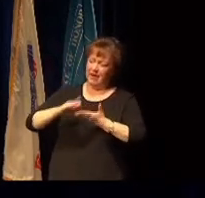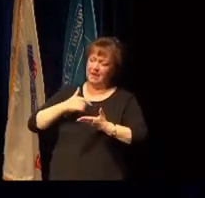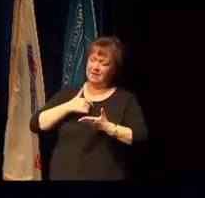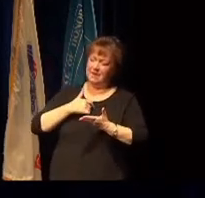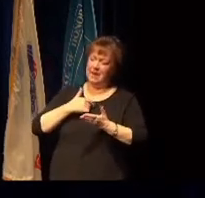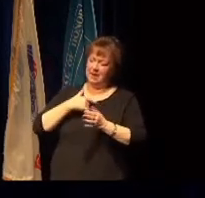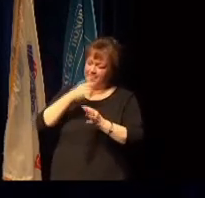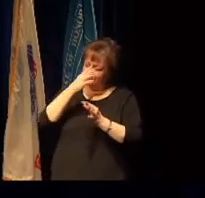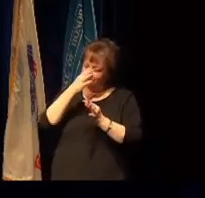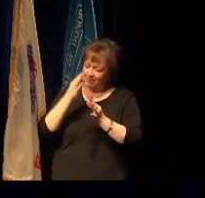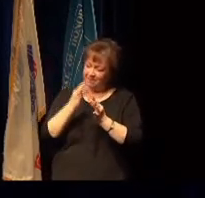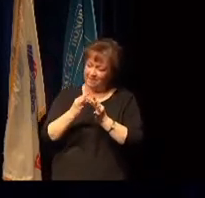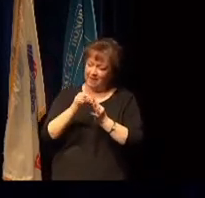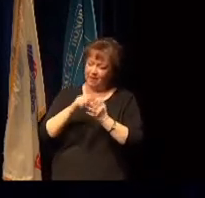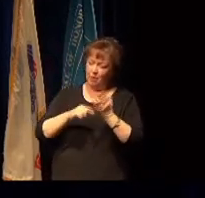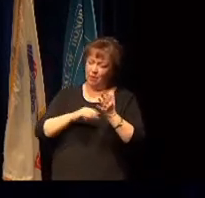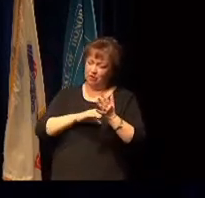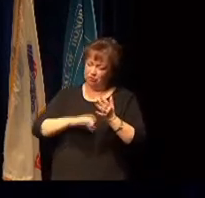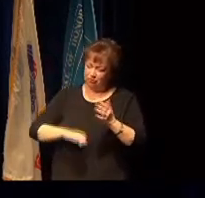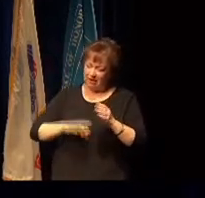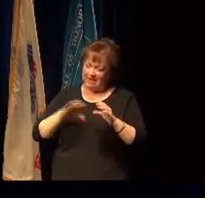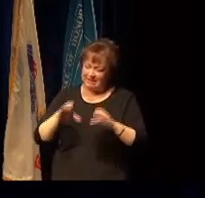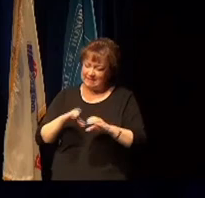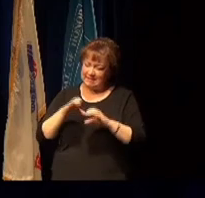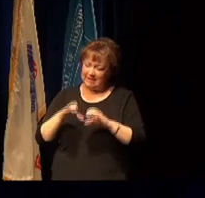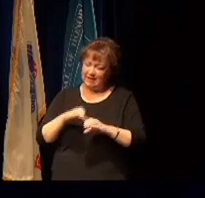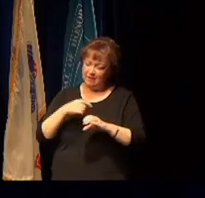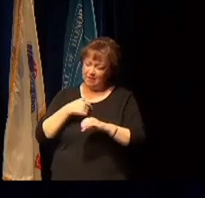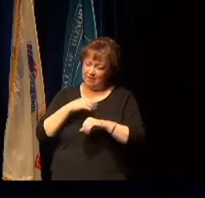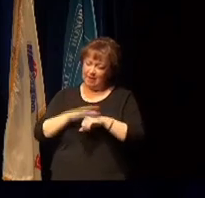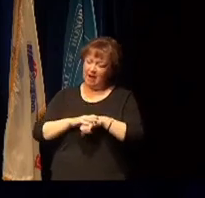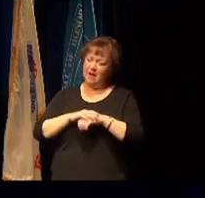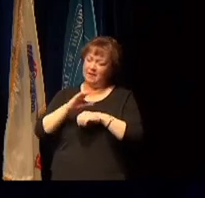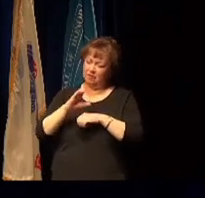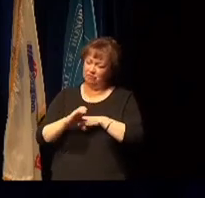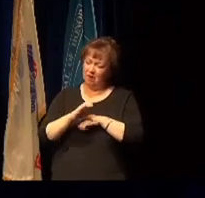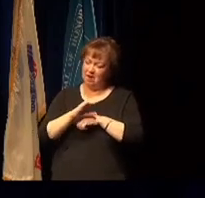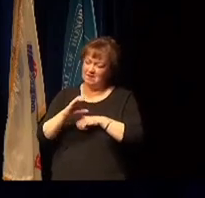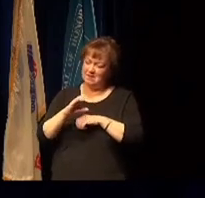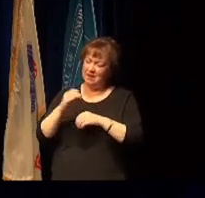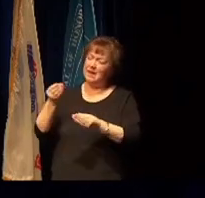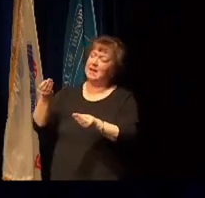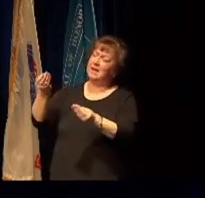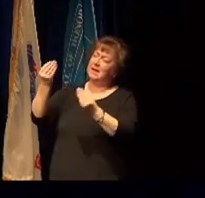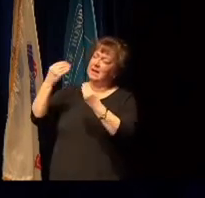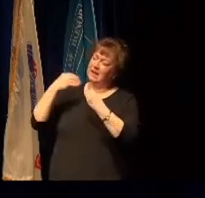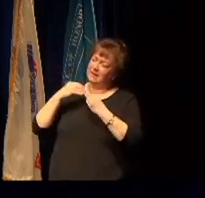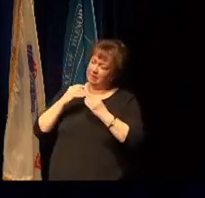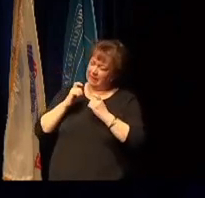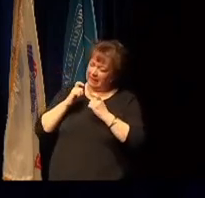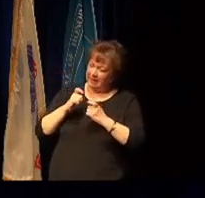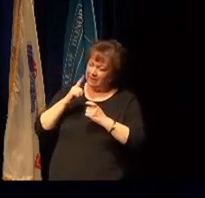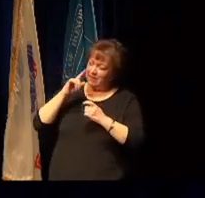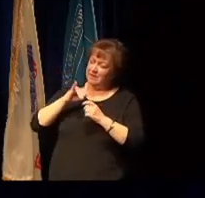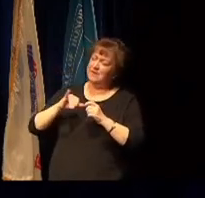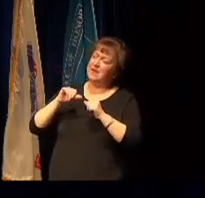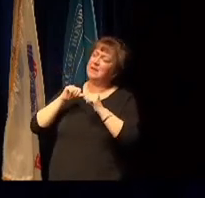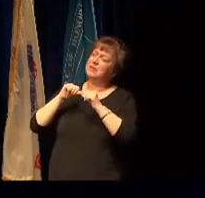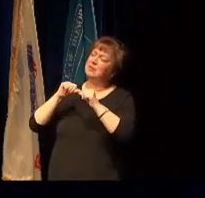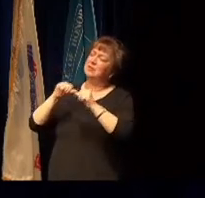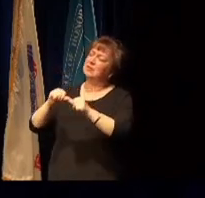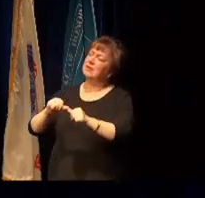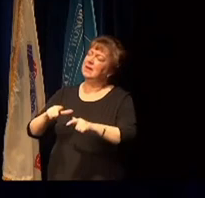did for me on that cross. Lord, give me the gift of eternal life. Take me home to heaven when I